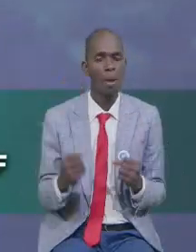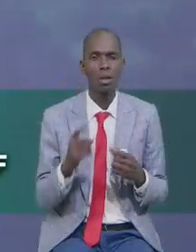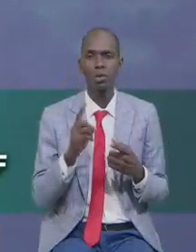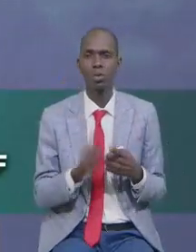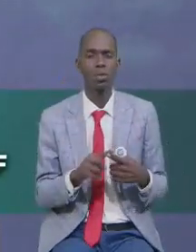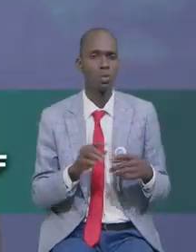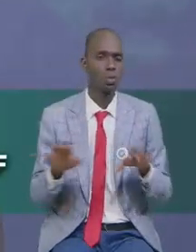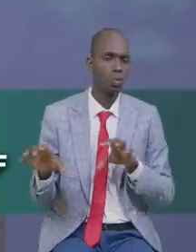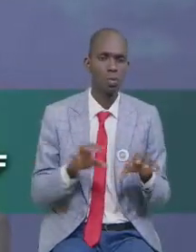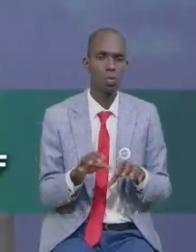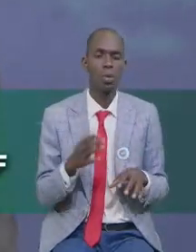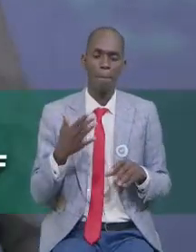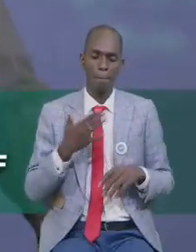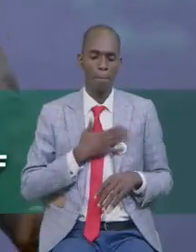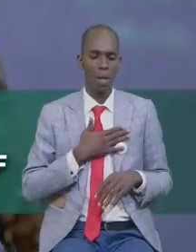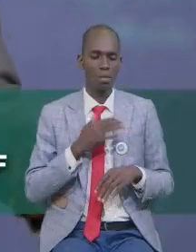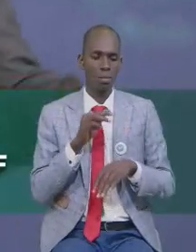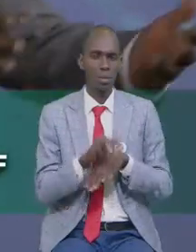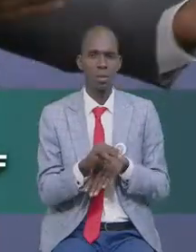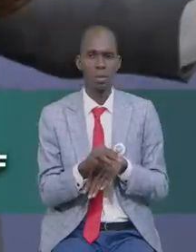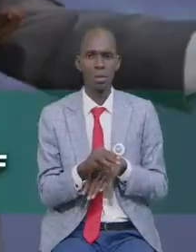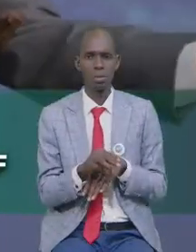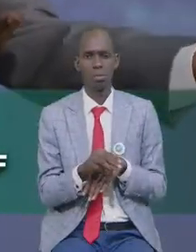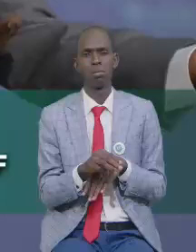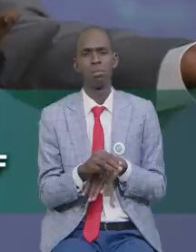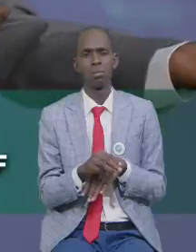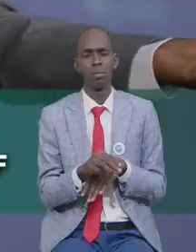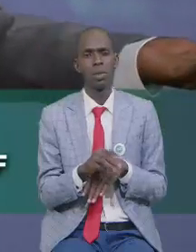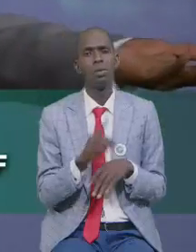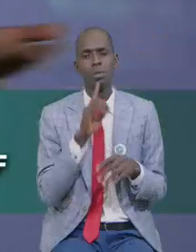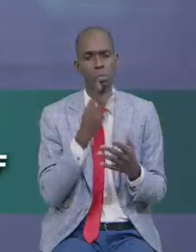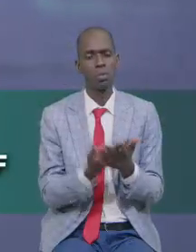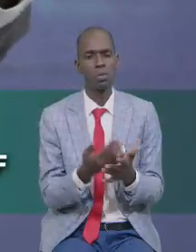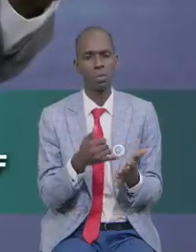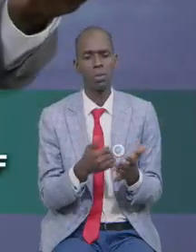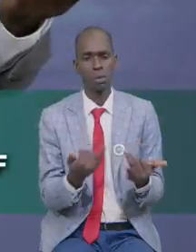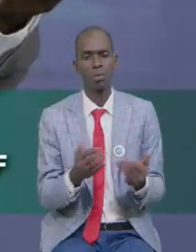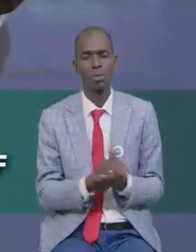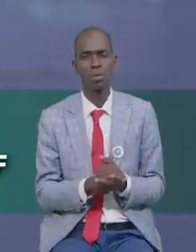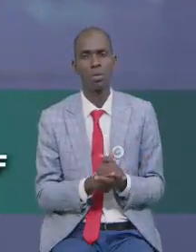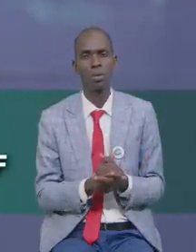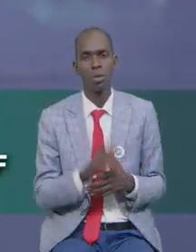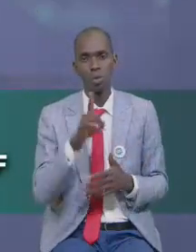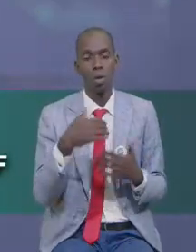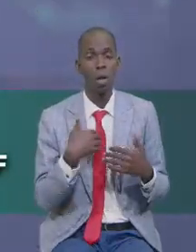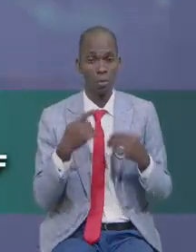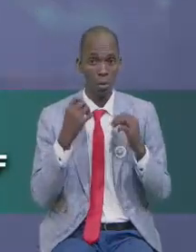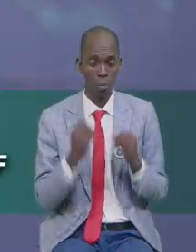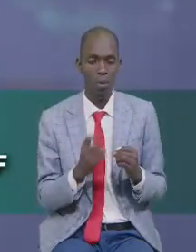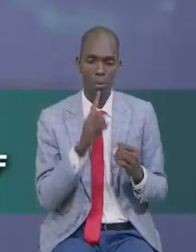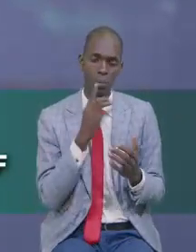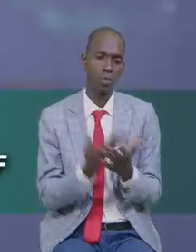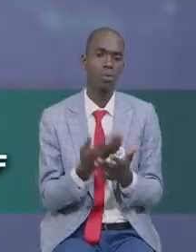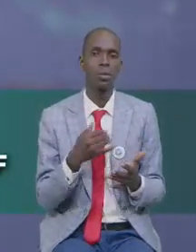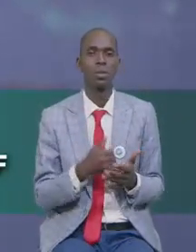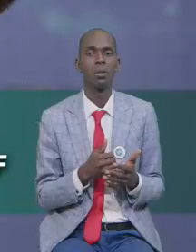my ministry. I said, I hear you, prove it. Prove it. You have the power, prove it. You